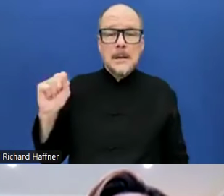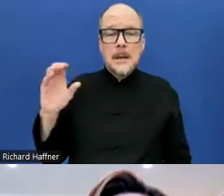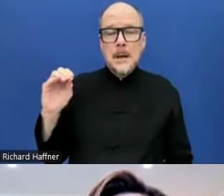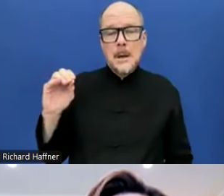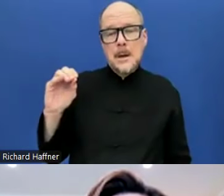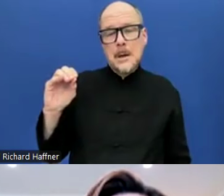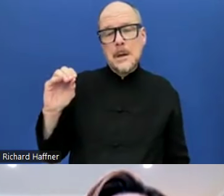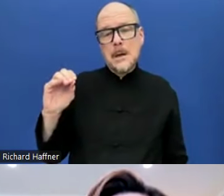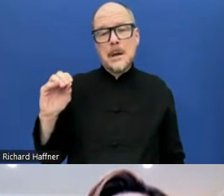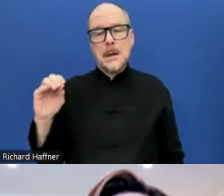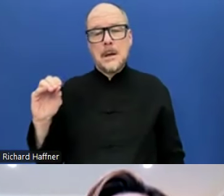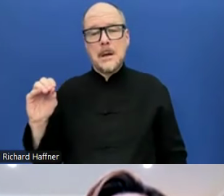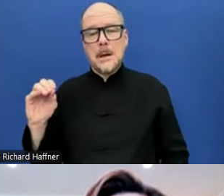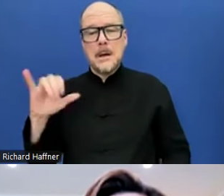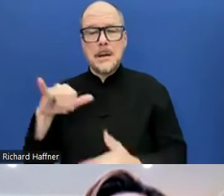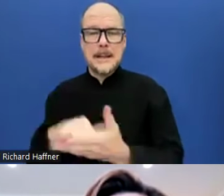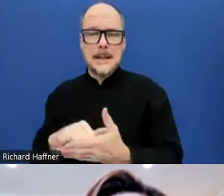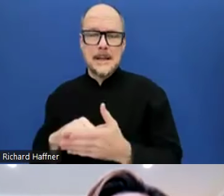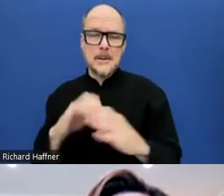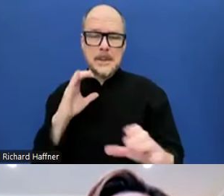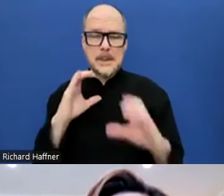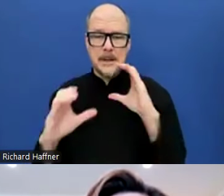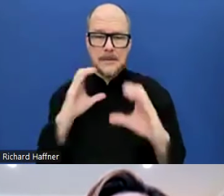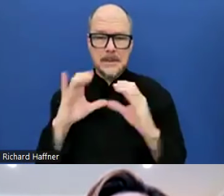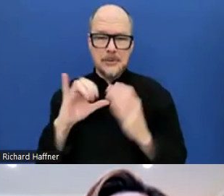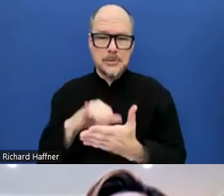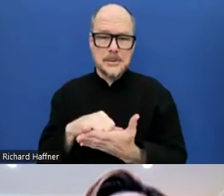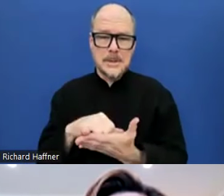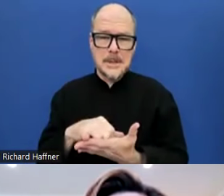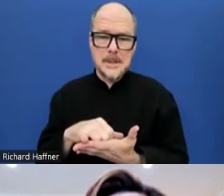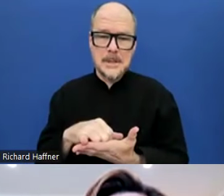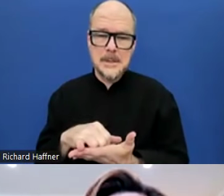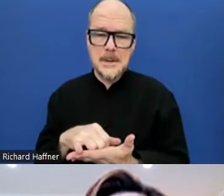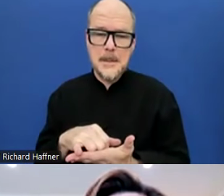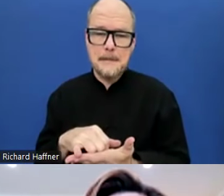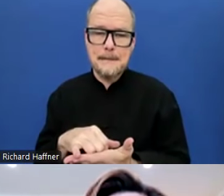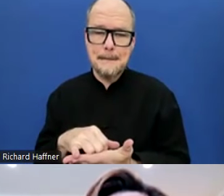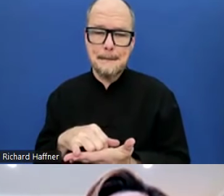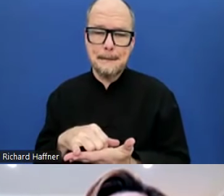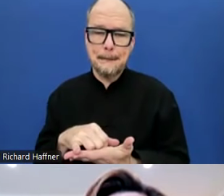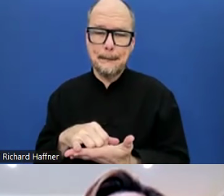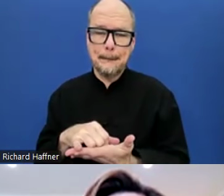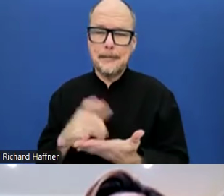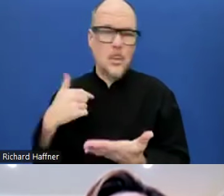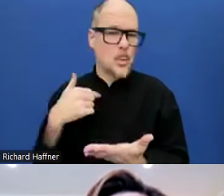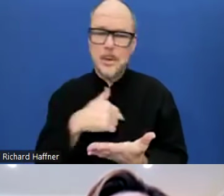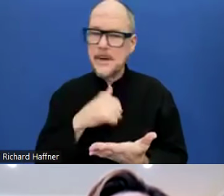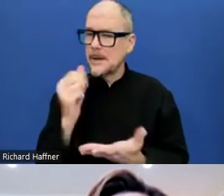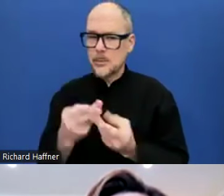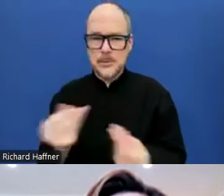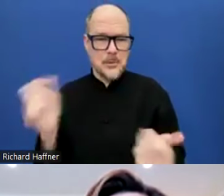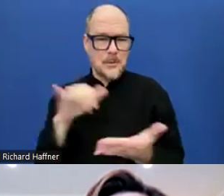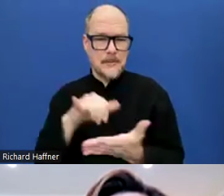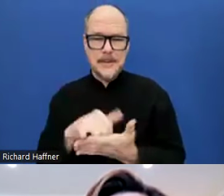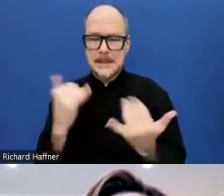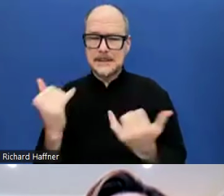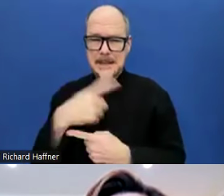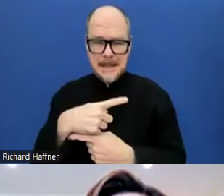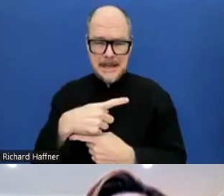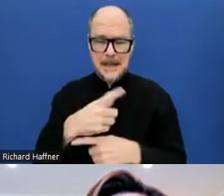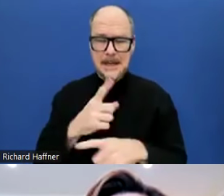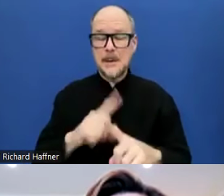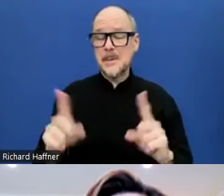be a conversation that would have to be, we're not going to resolve that today, but it could be a conversation